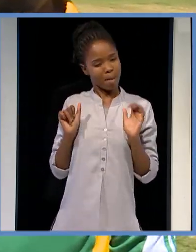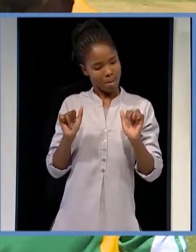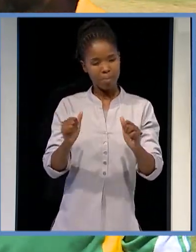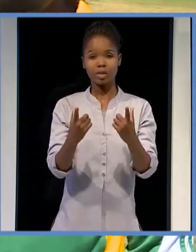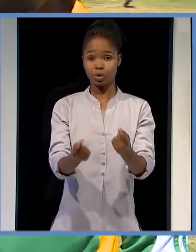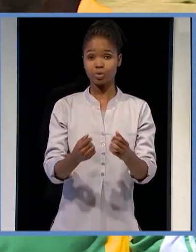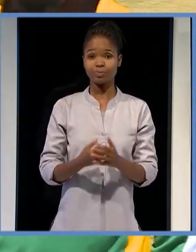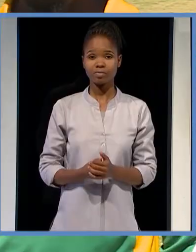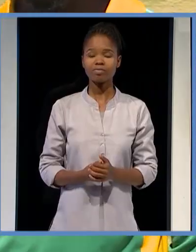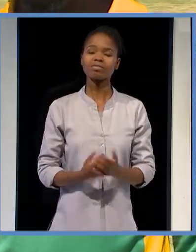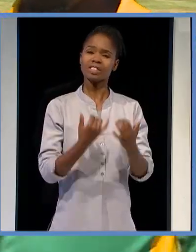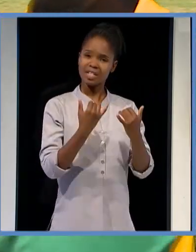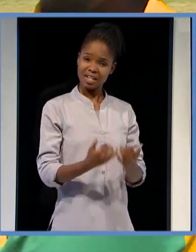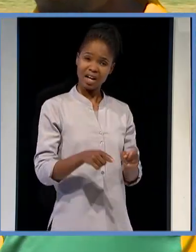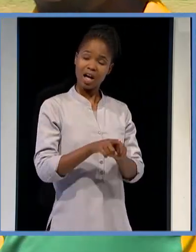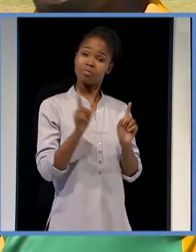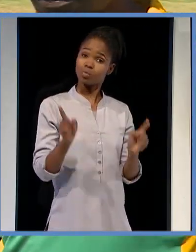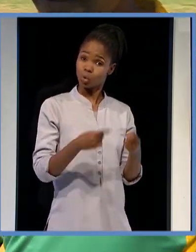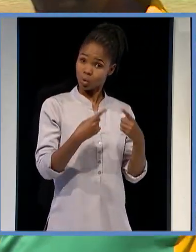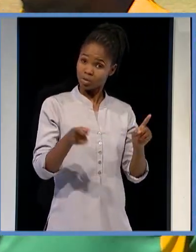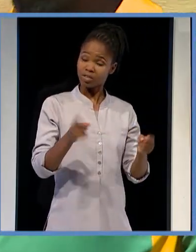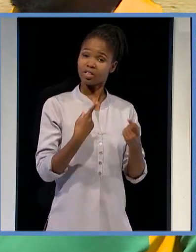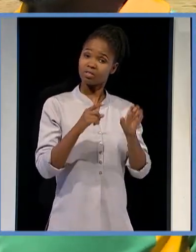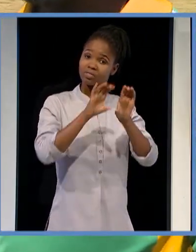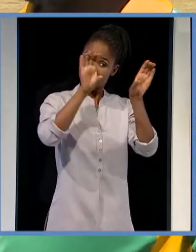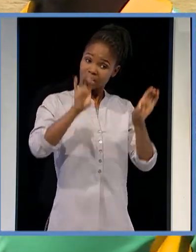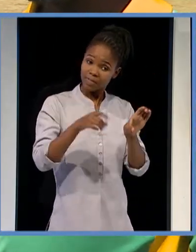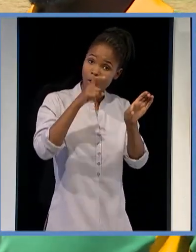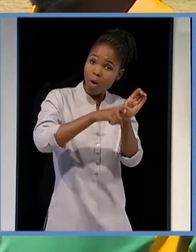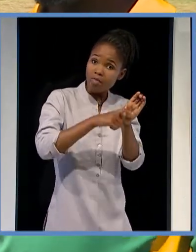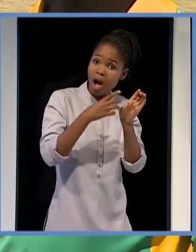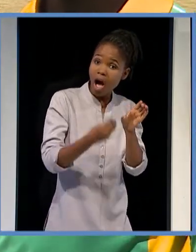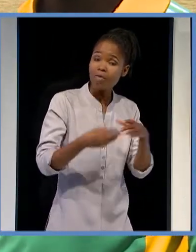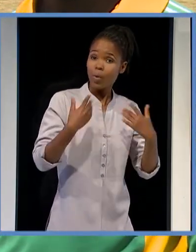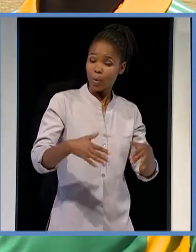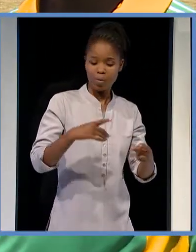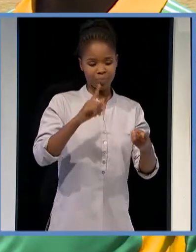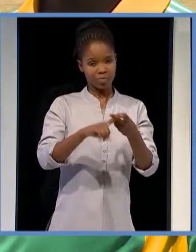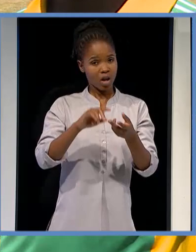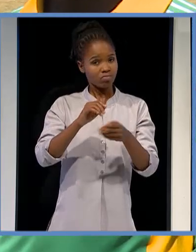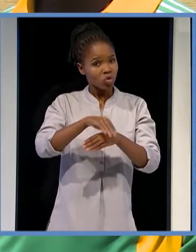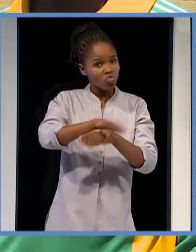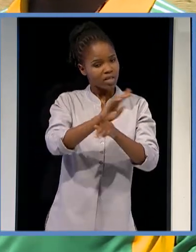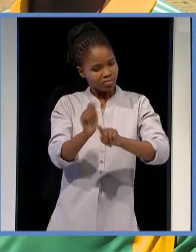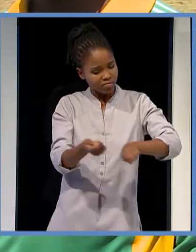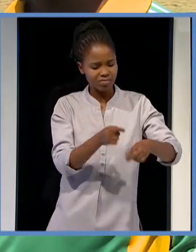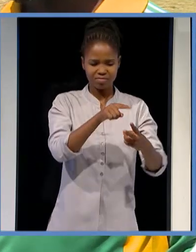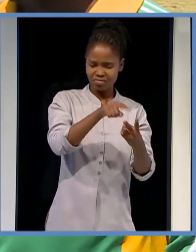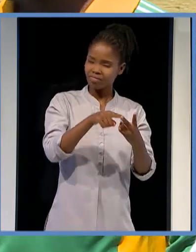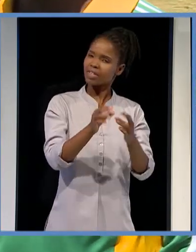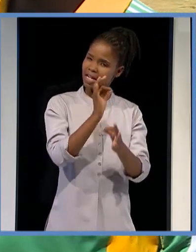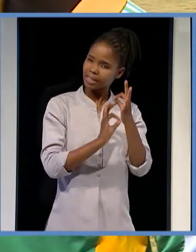are also a musician. You've got a qualification in music. Ngapa, you cricket player. Can you just tell us more about